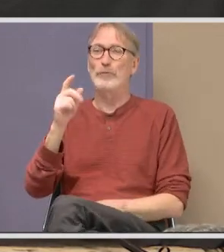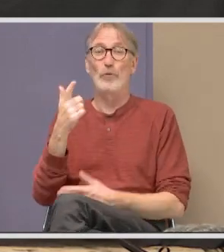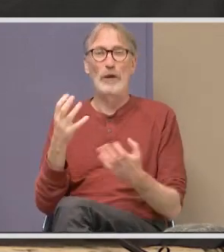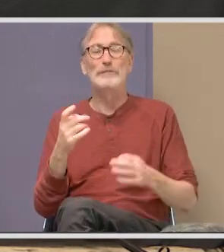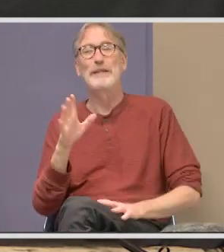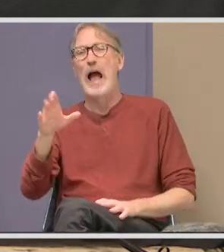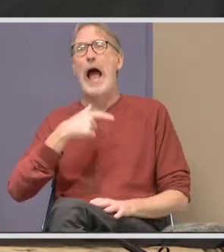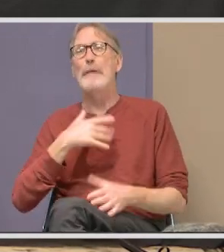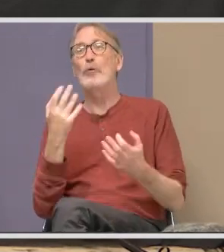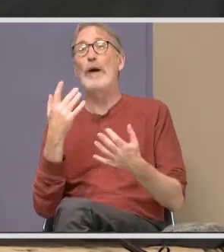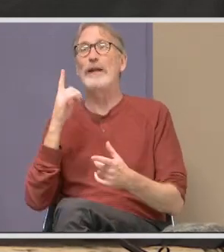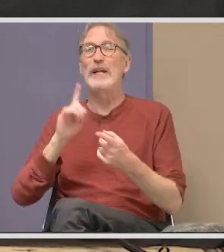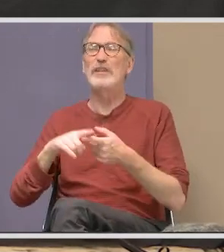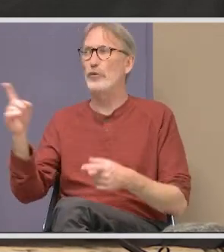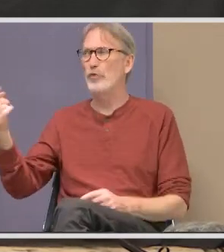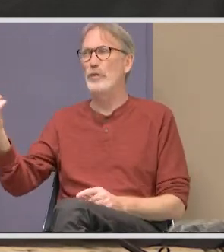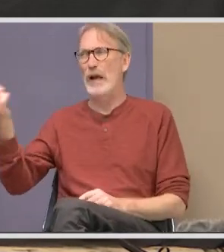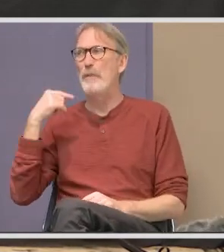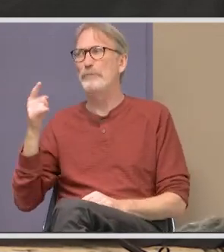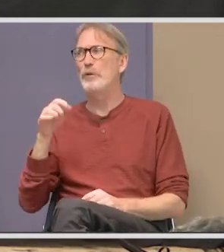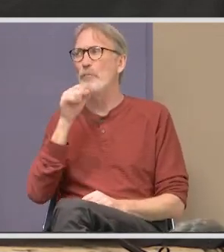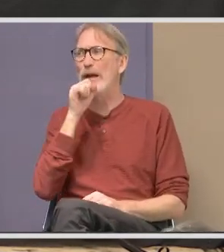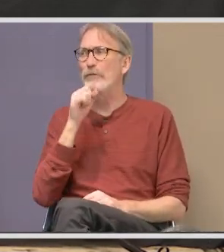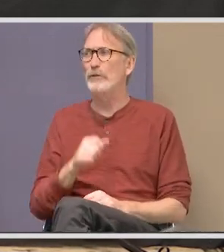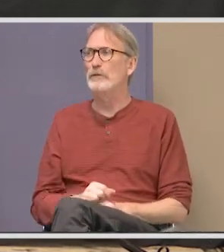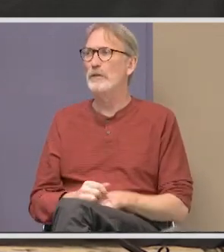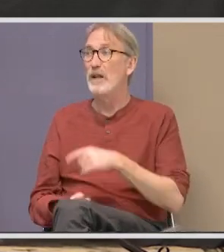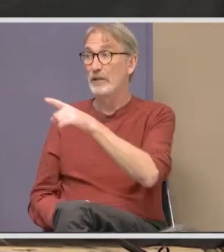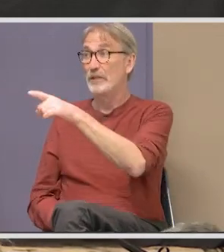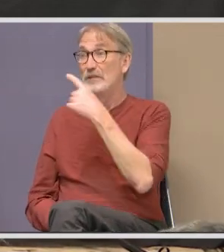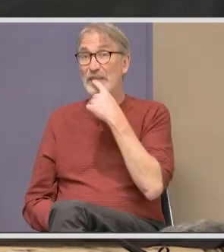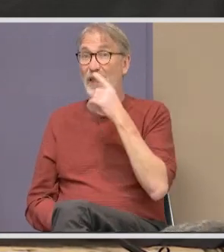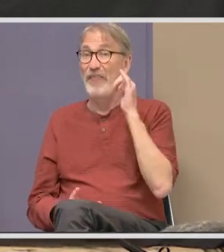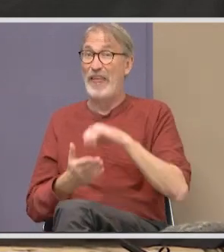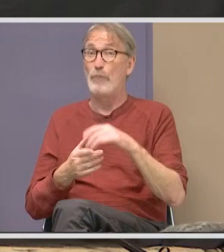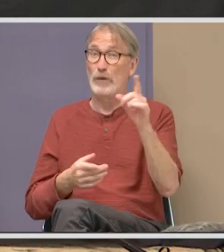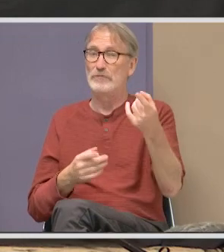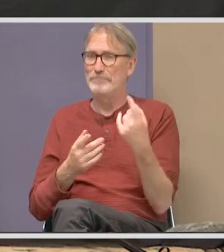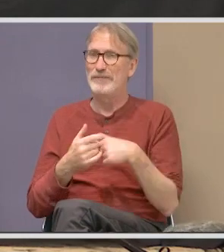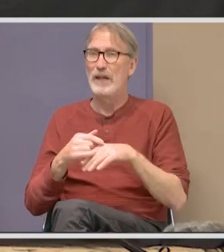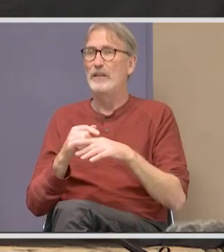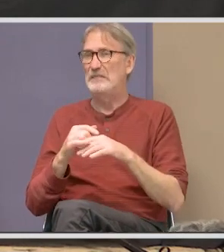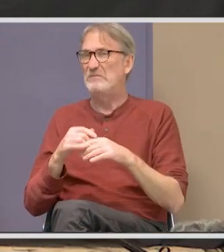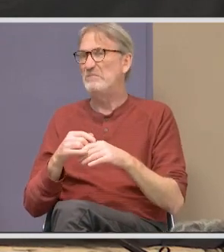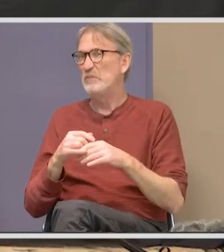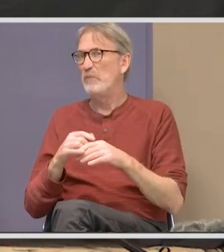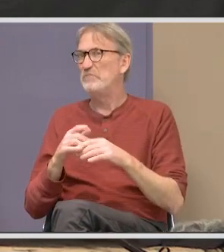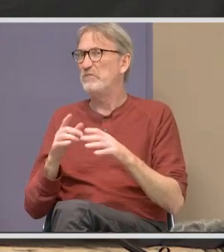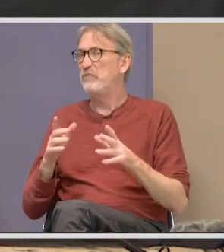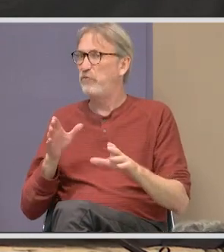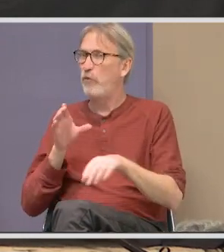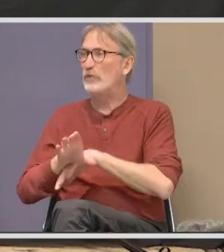I'm going to wait till you come up to the mic to answer that question. He does slow traffic at one point. No, yeah.